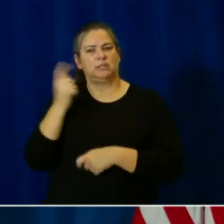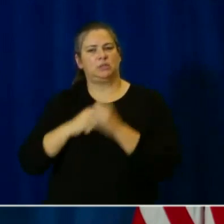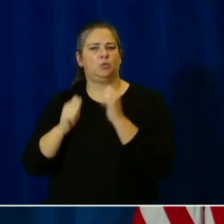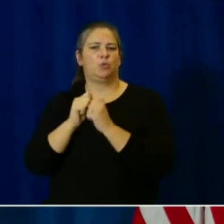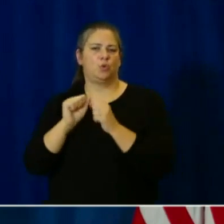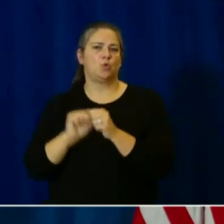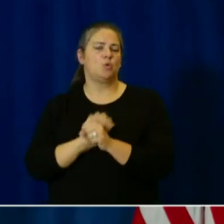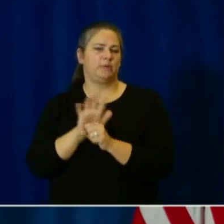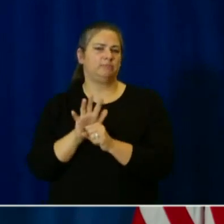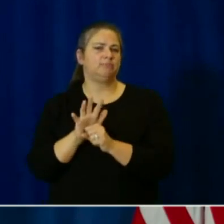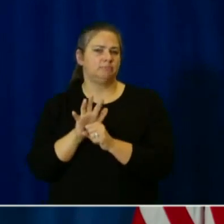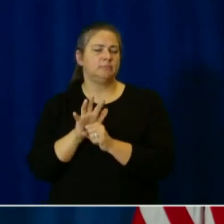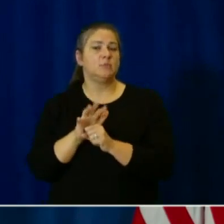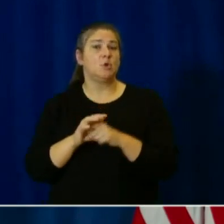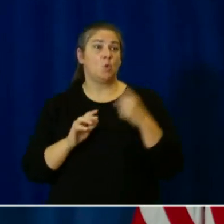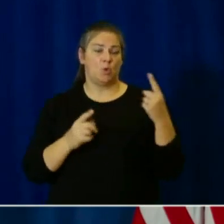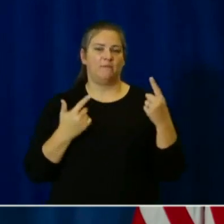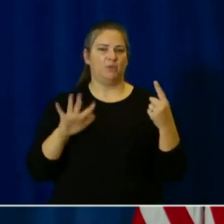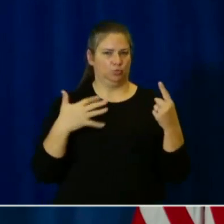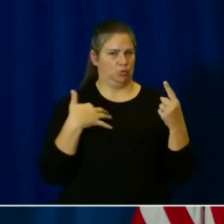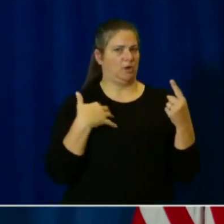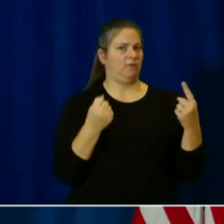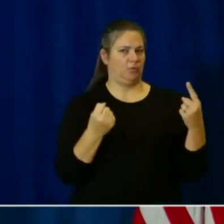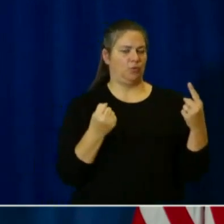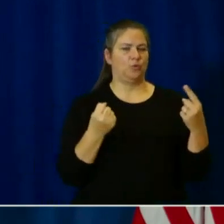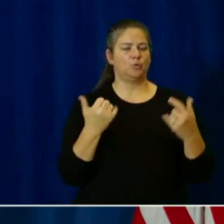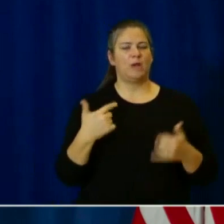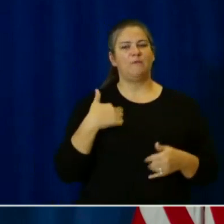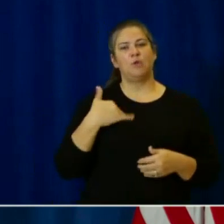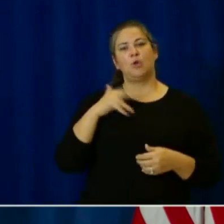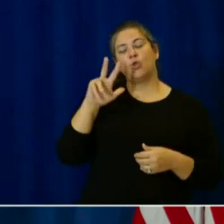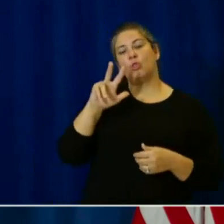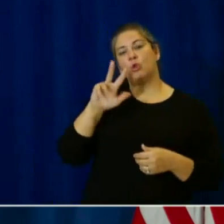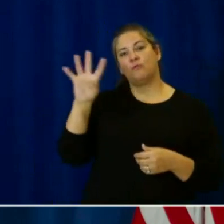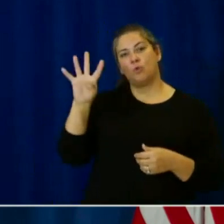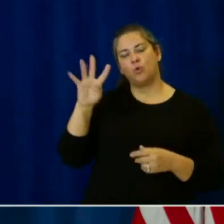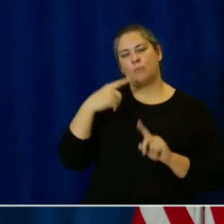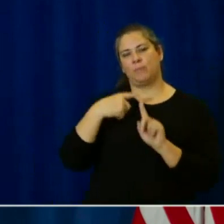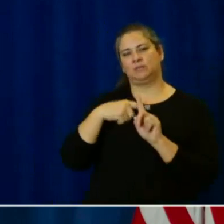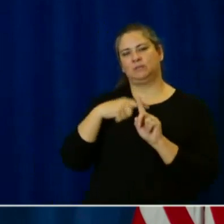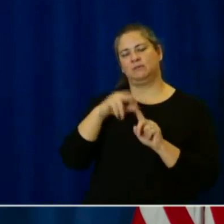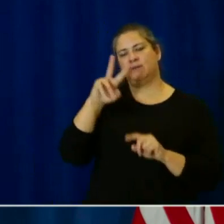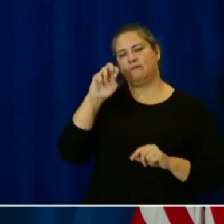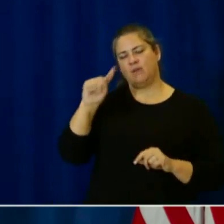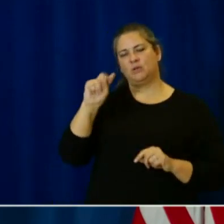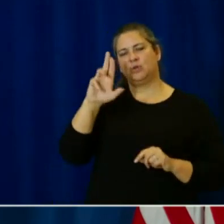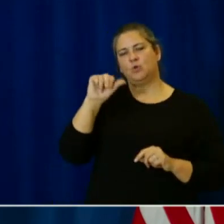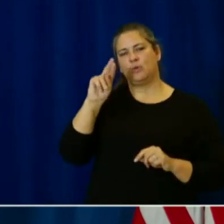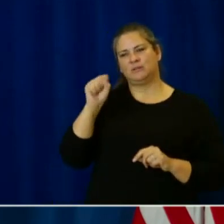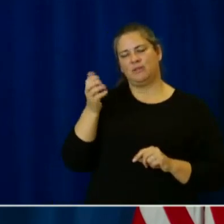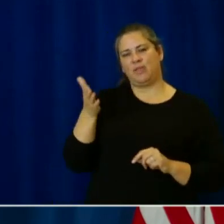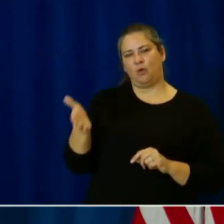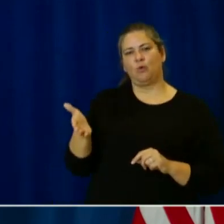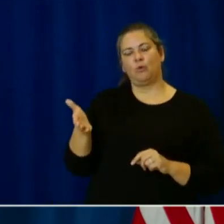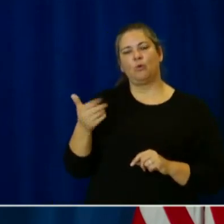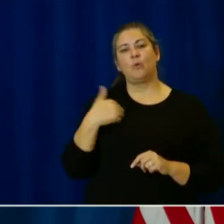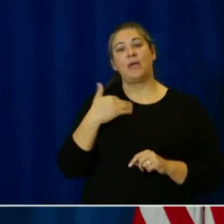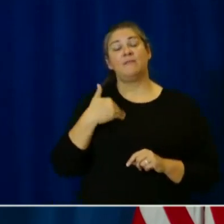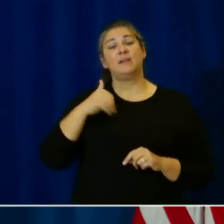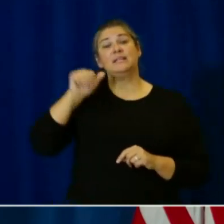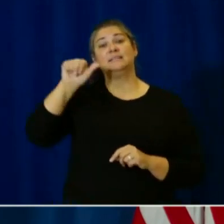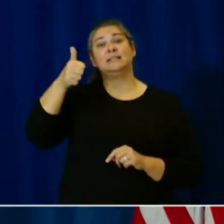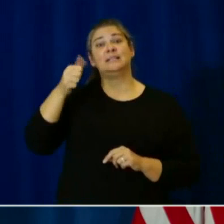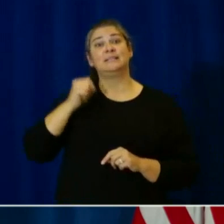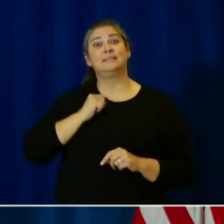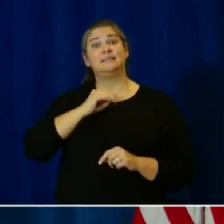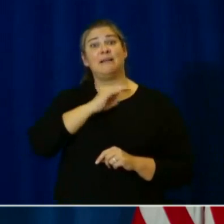COVID-19 from that facility, and one is recovered. So there have been 34 positive veterans in that facility. We have 10 staff